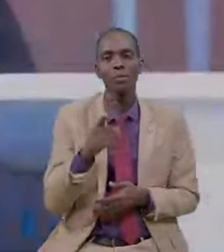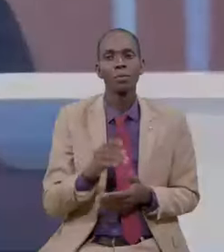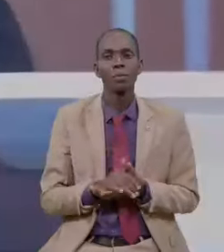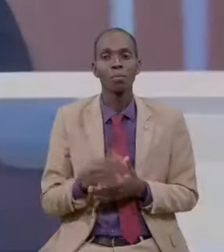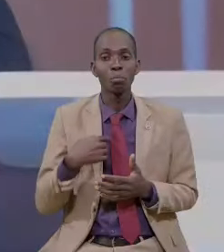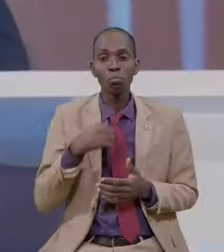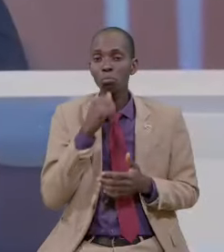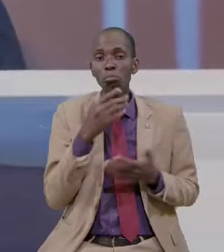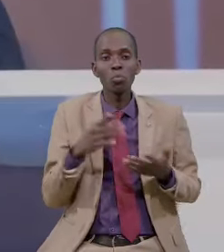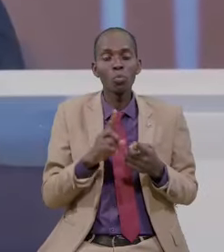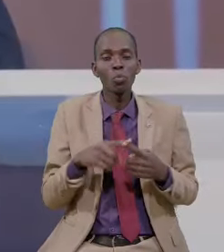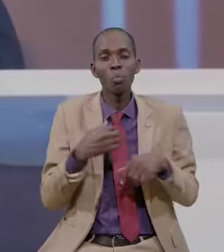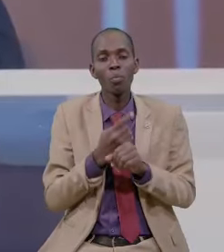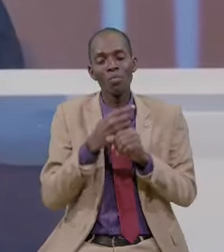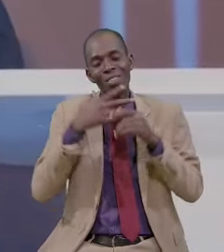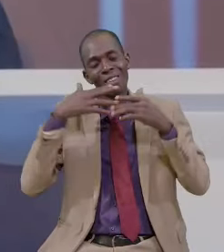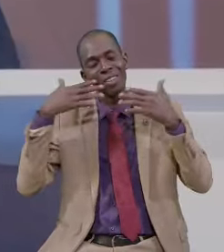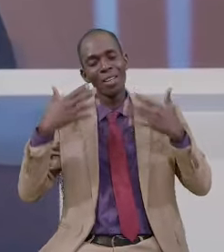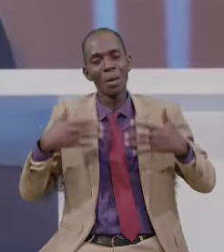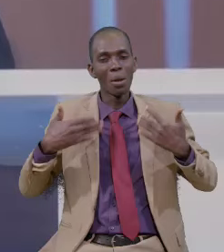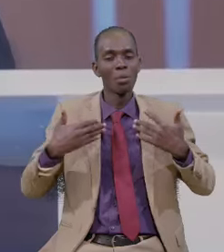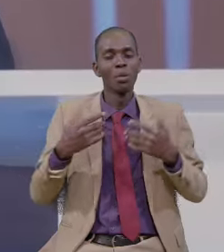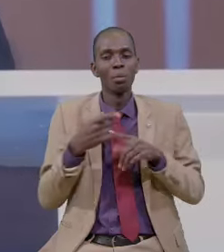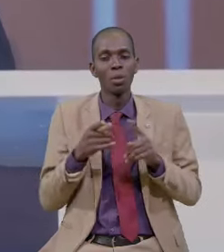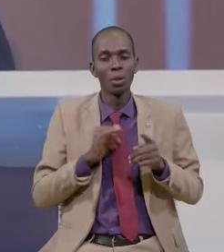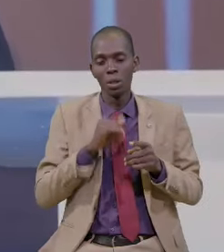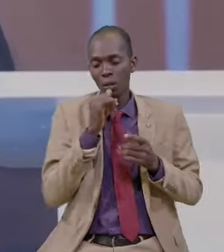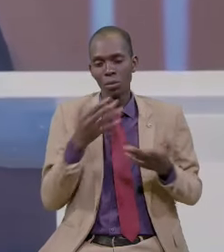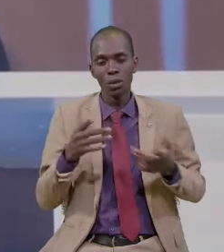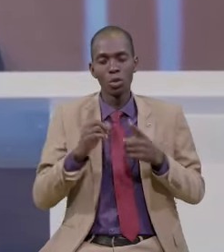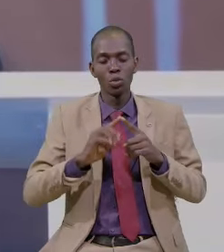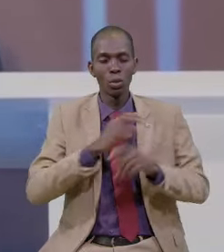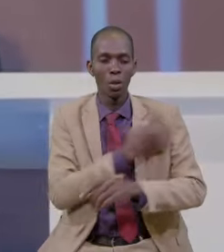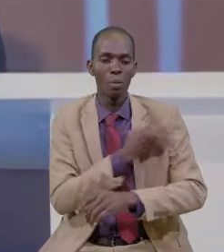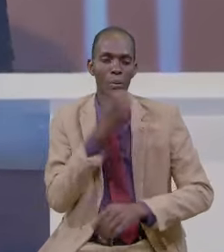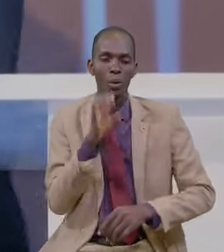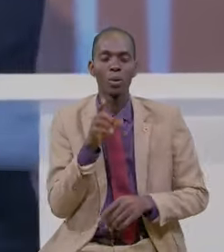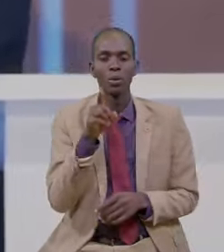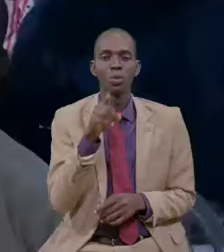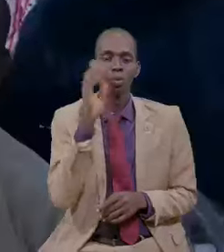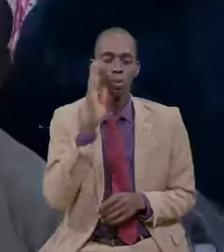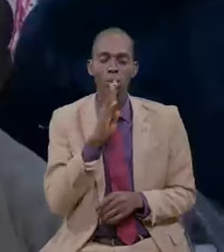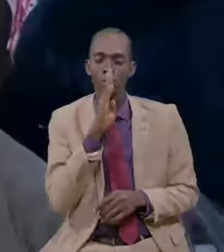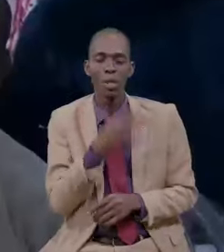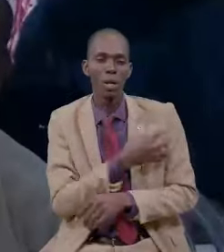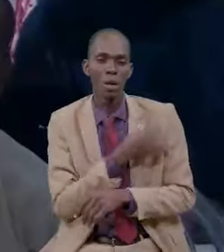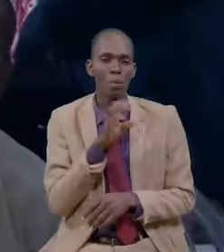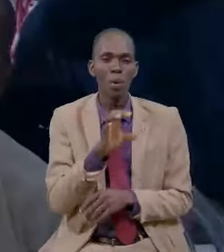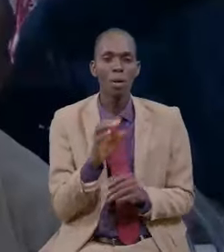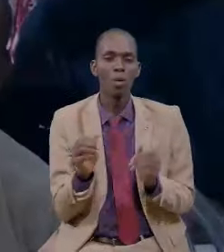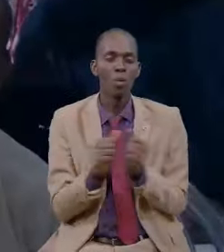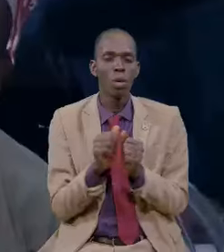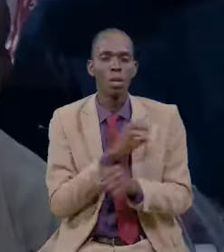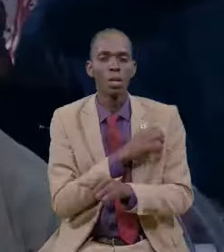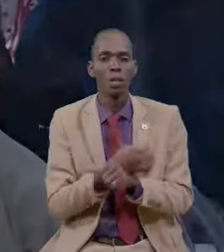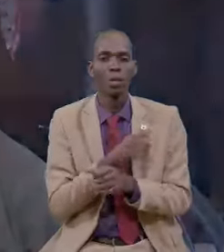but you'll be empowered. You will be energized. When you look up to the Lord and you